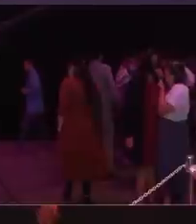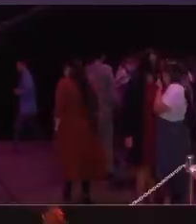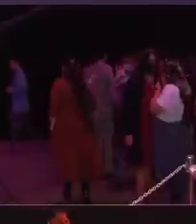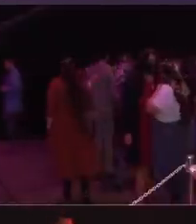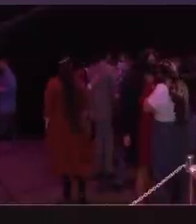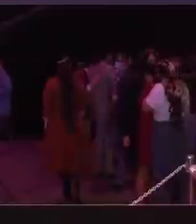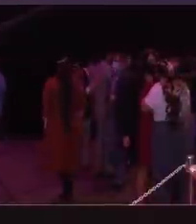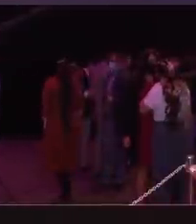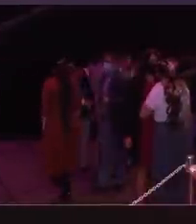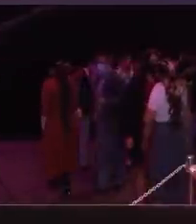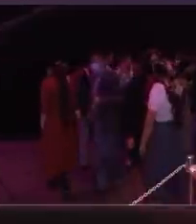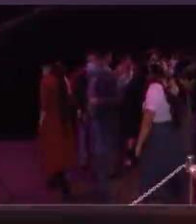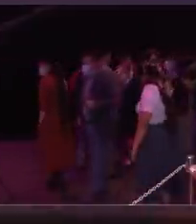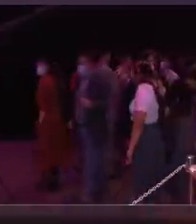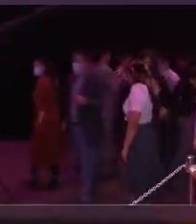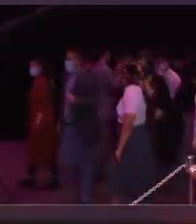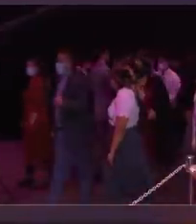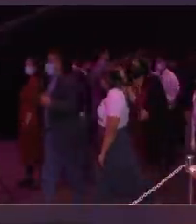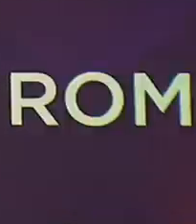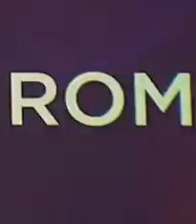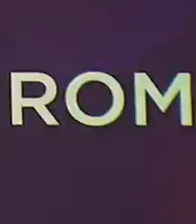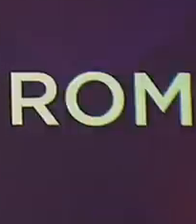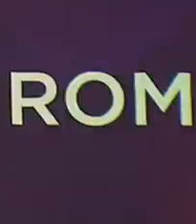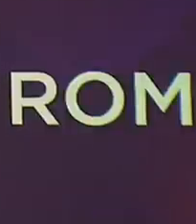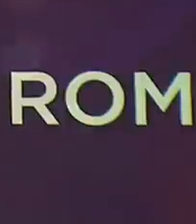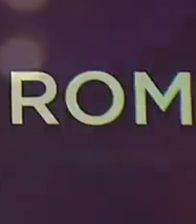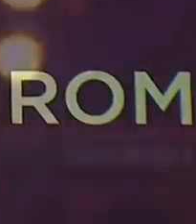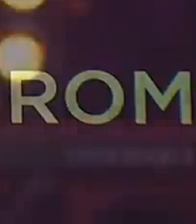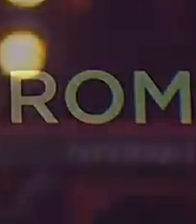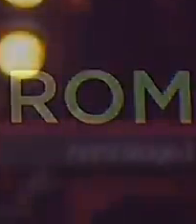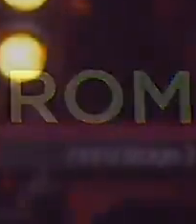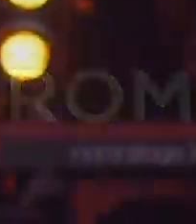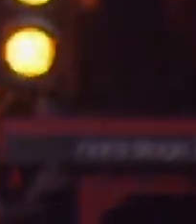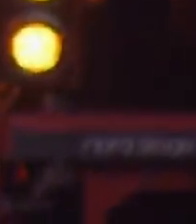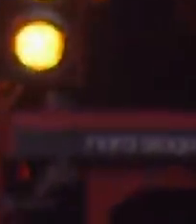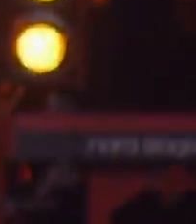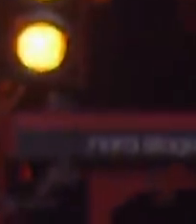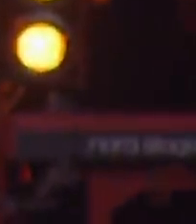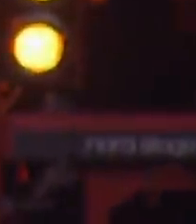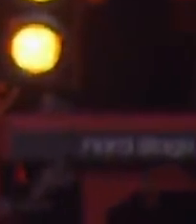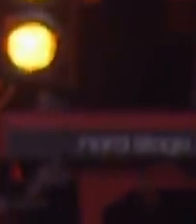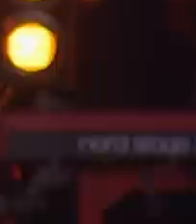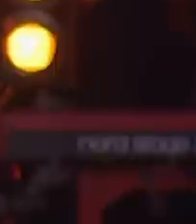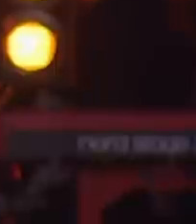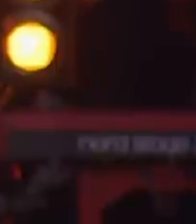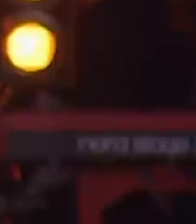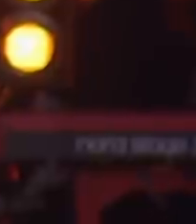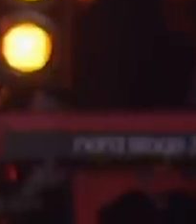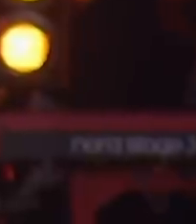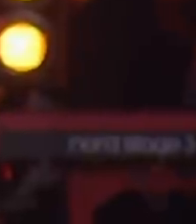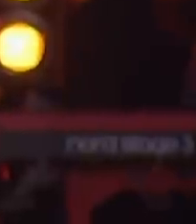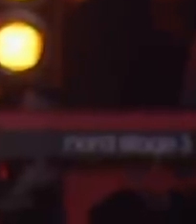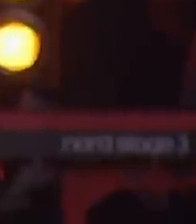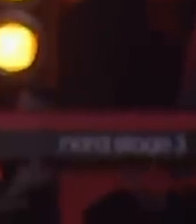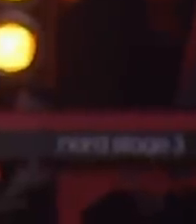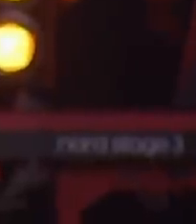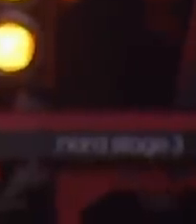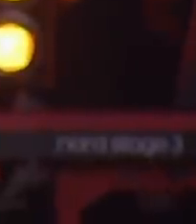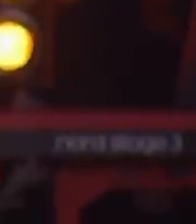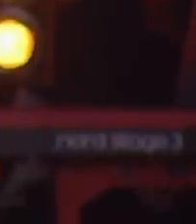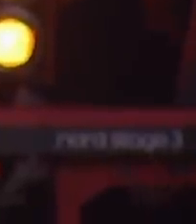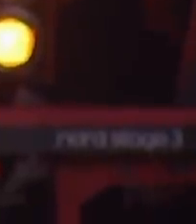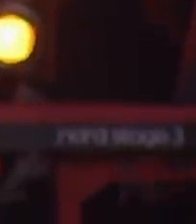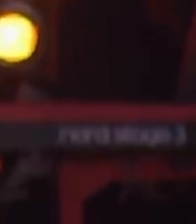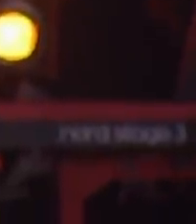to Him with everything that we have. And why don't you add a shout of praise with that applause?